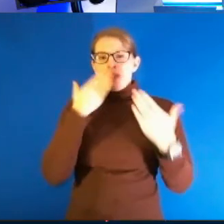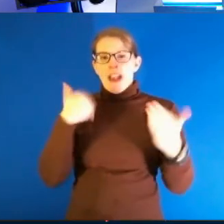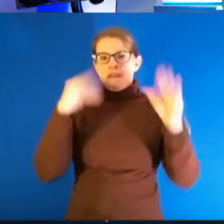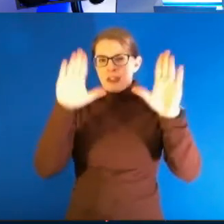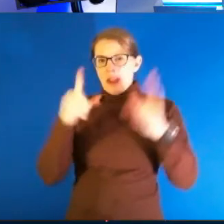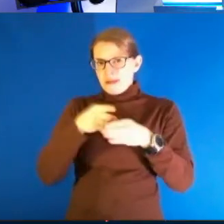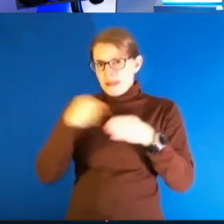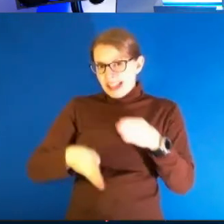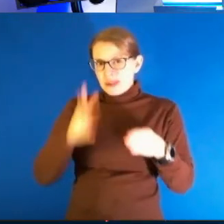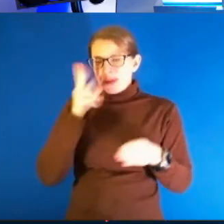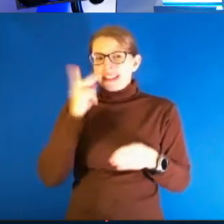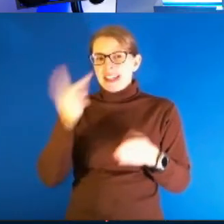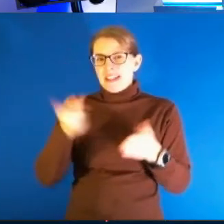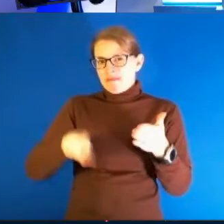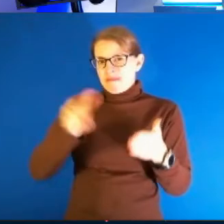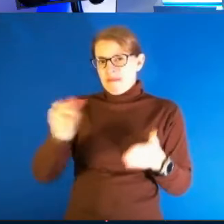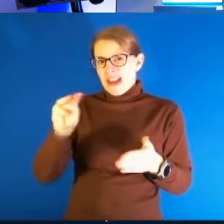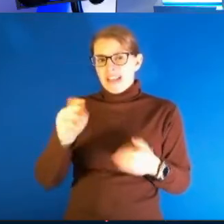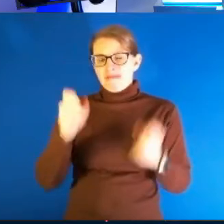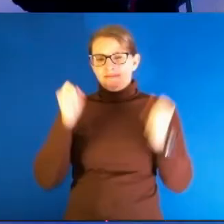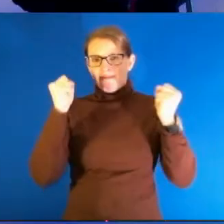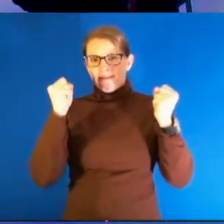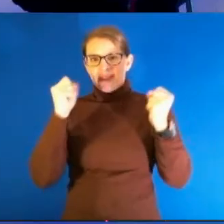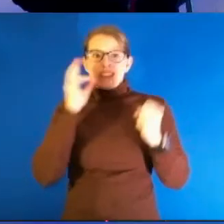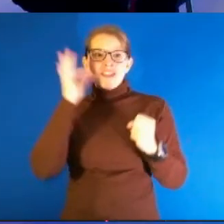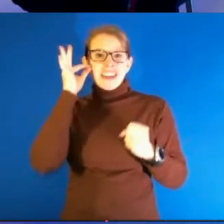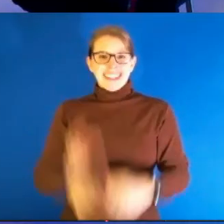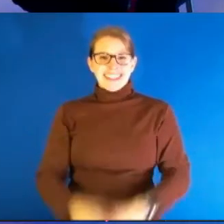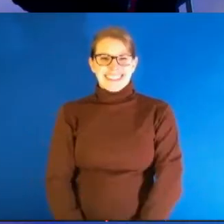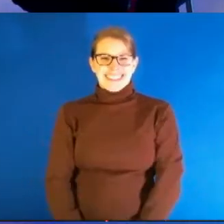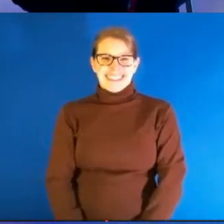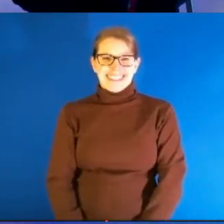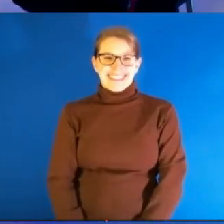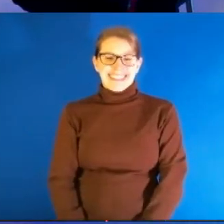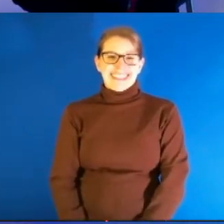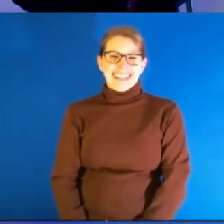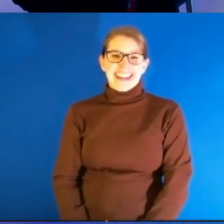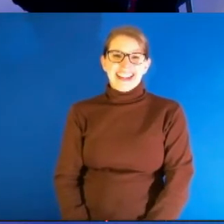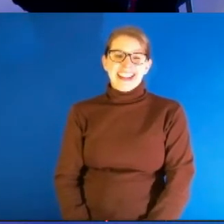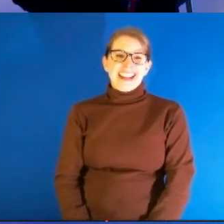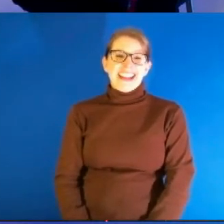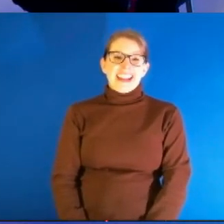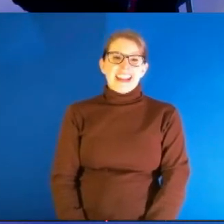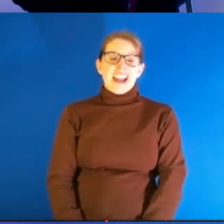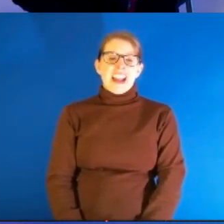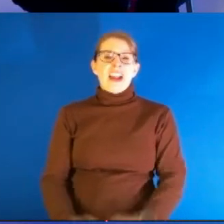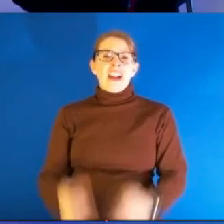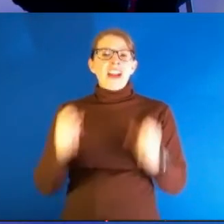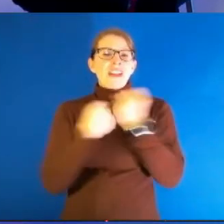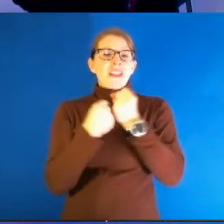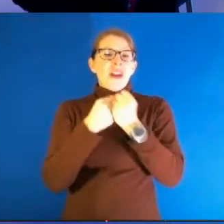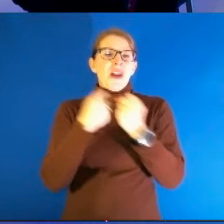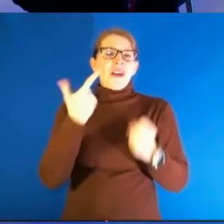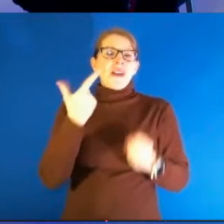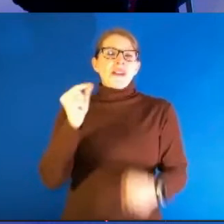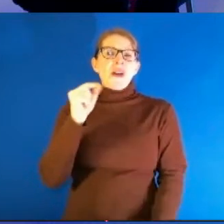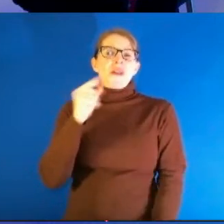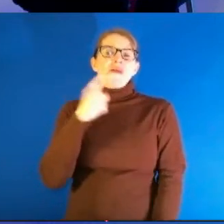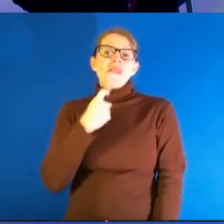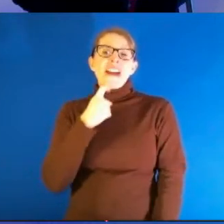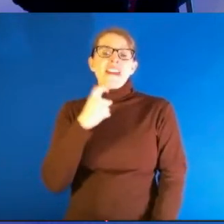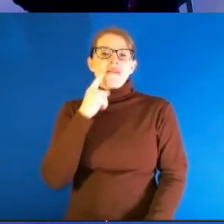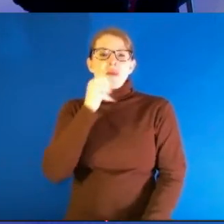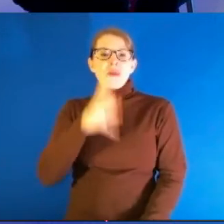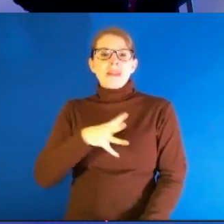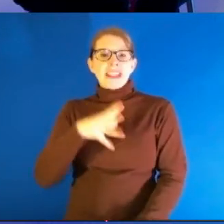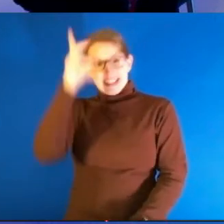We'll see you Monday. Go Chiefs. Yeah. All right. Go red for Women Day. That's what we're focusing on. Guys, we're going to